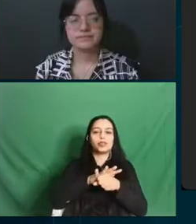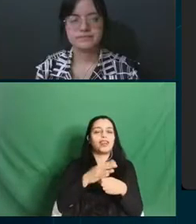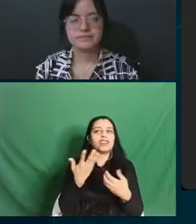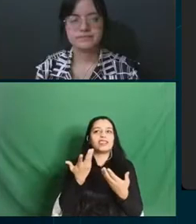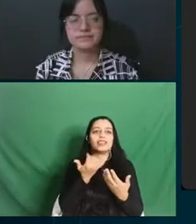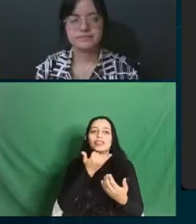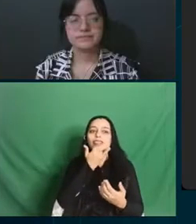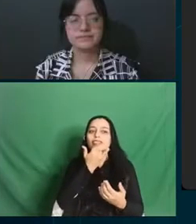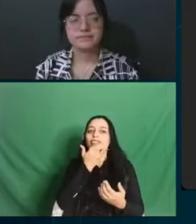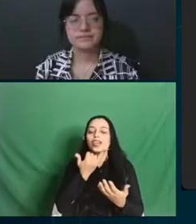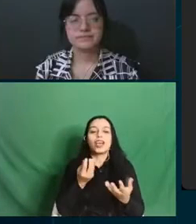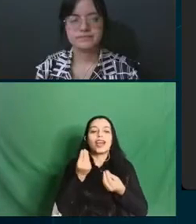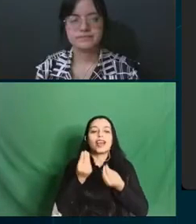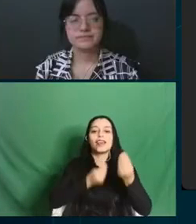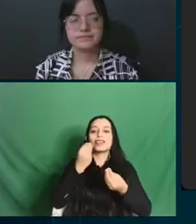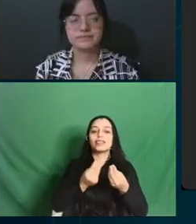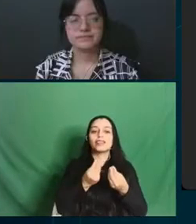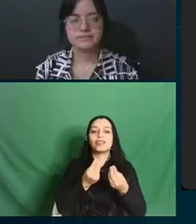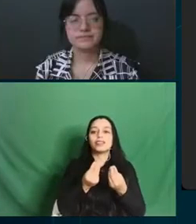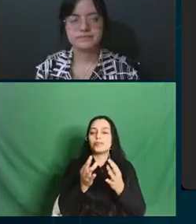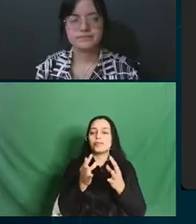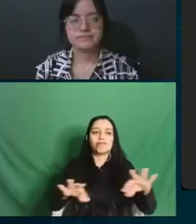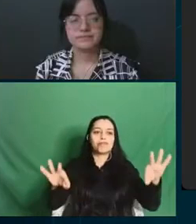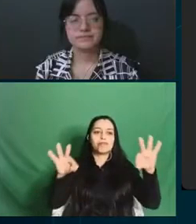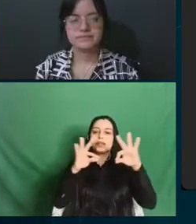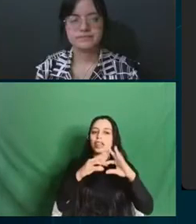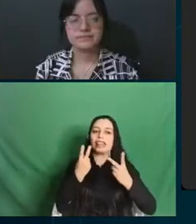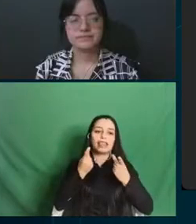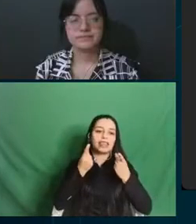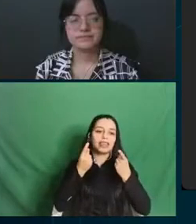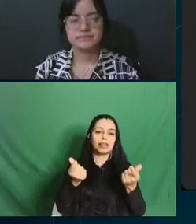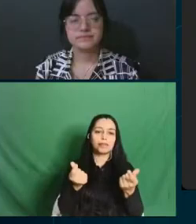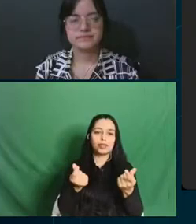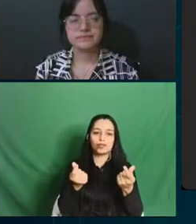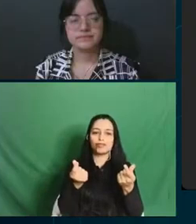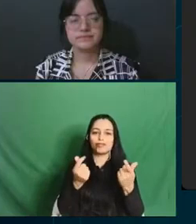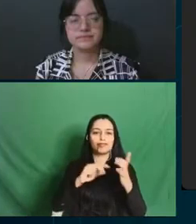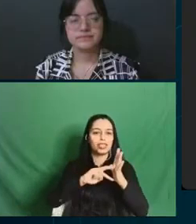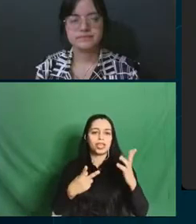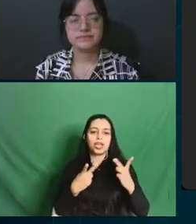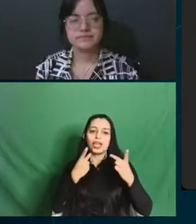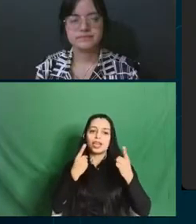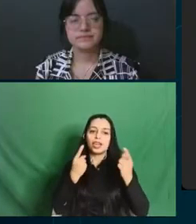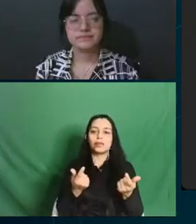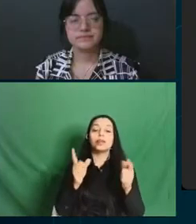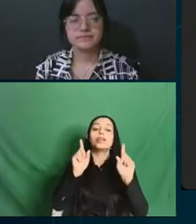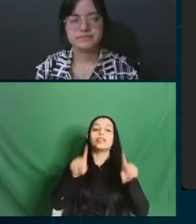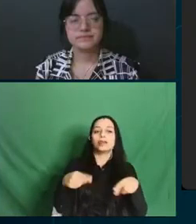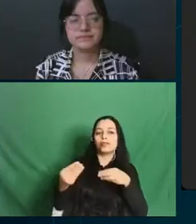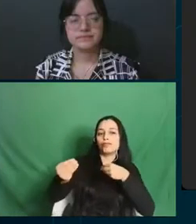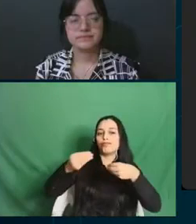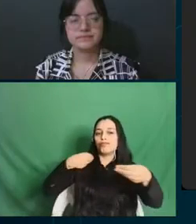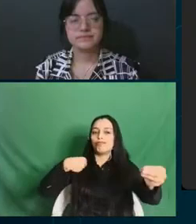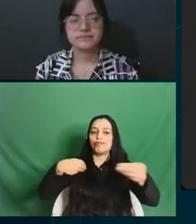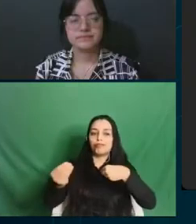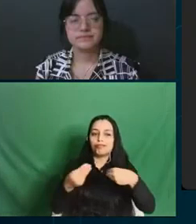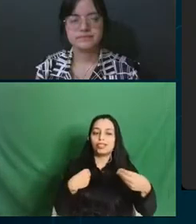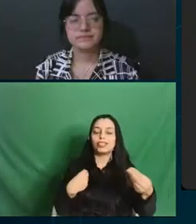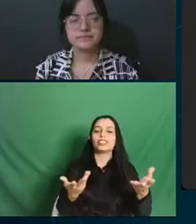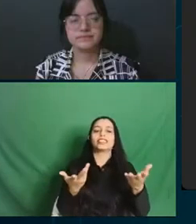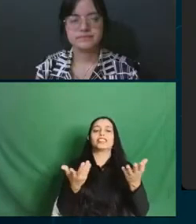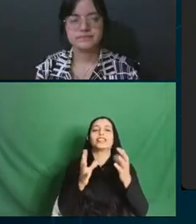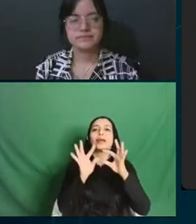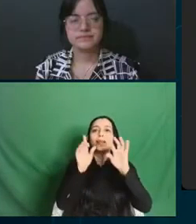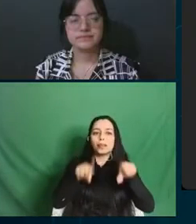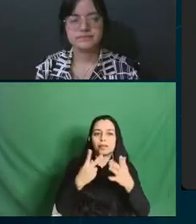decide, and when you go build requirements and, form committees and, put that out to RFPs and wait for